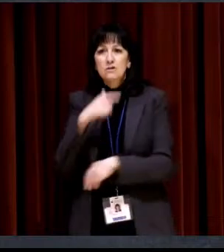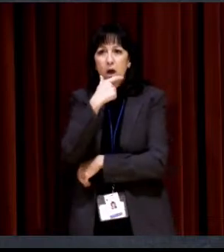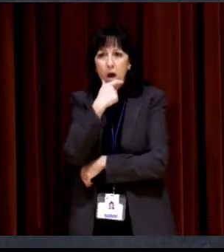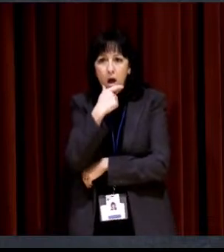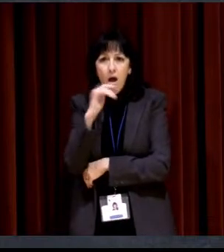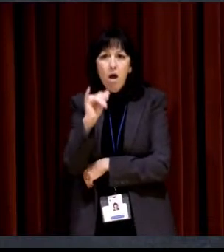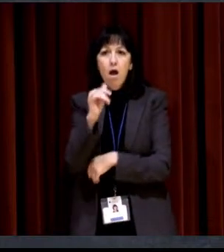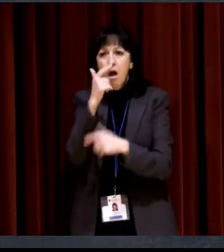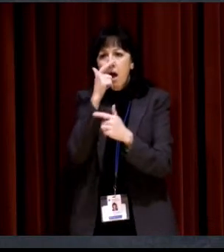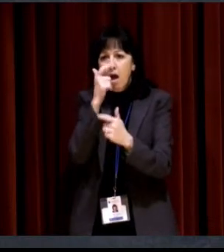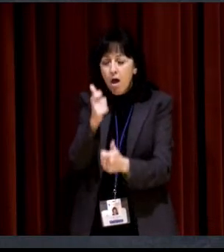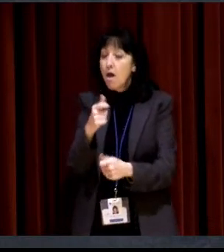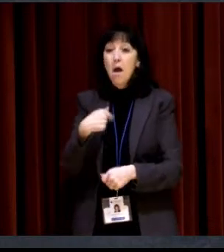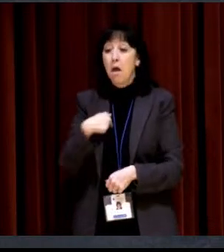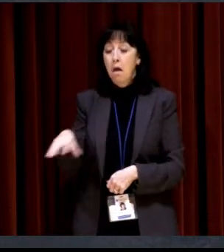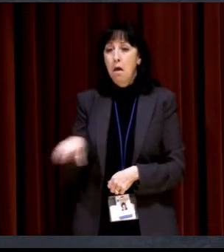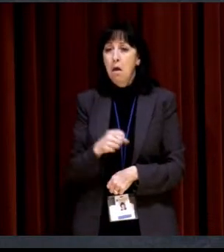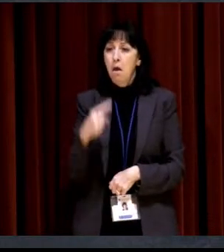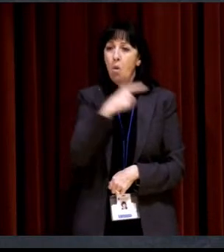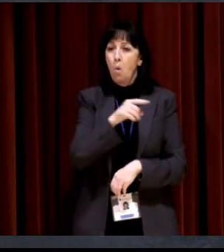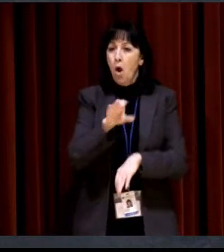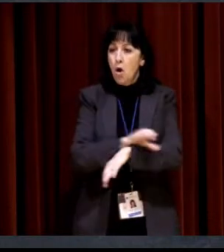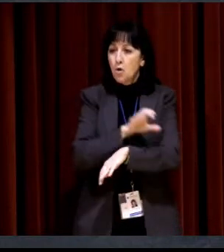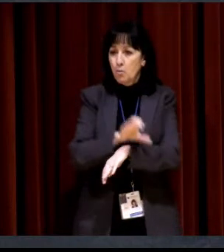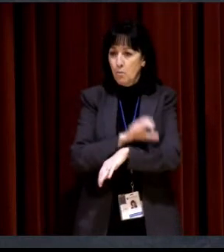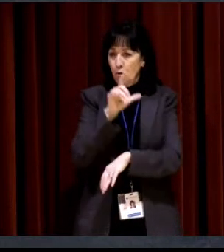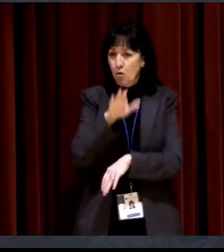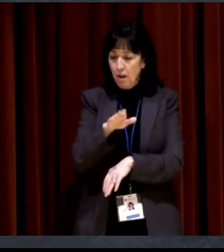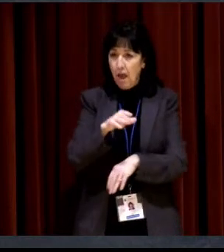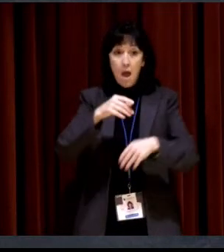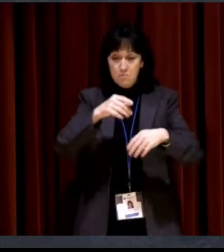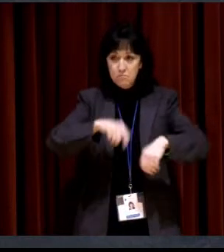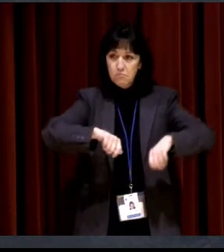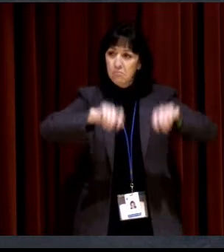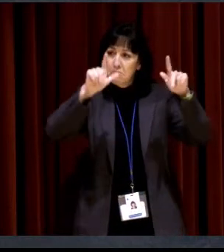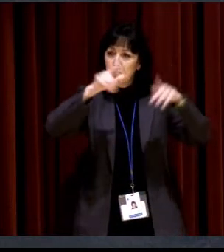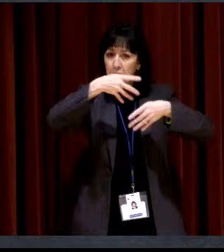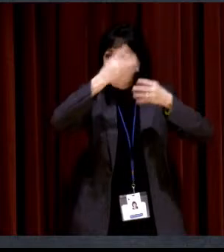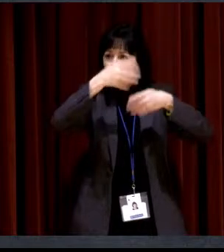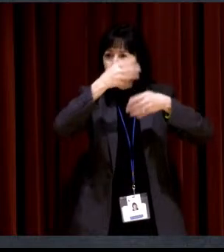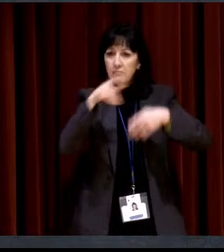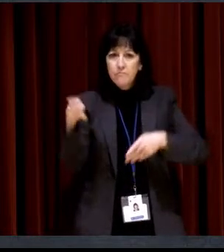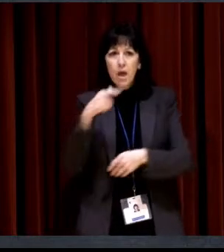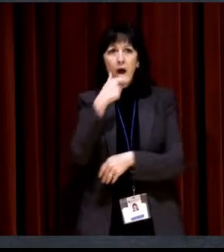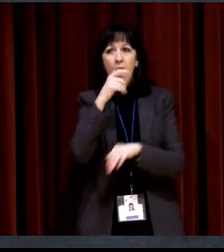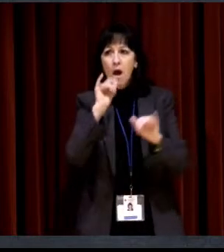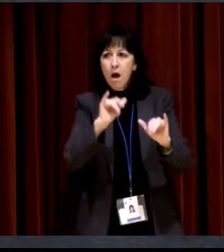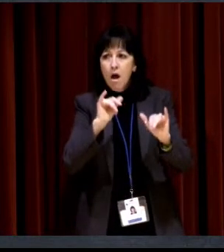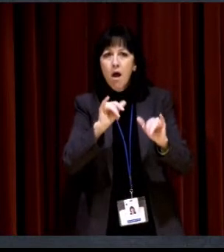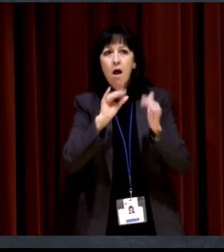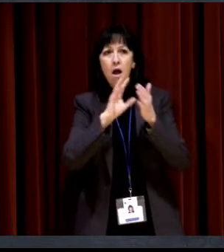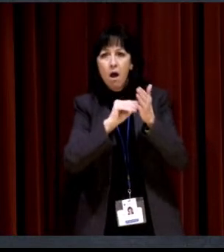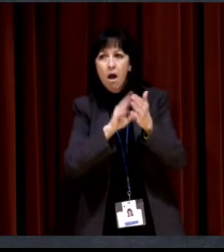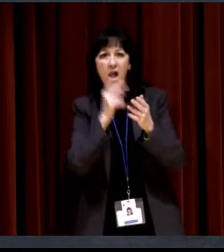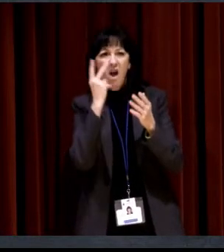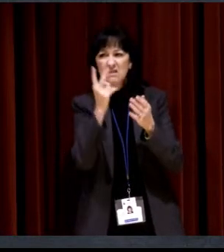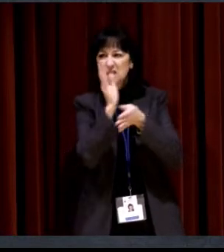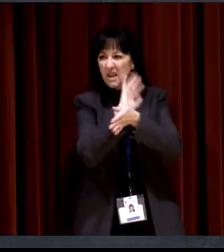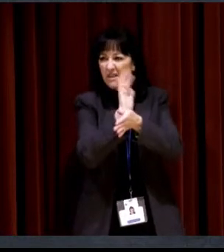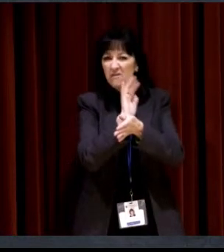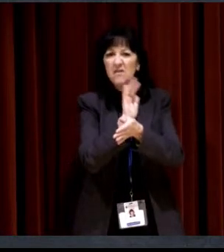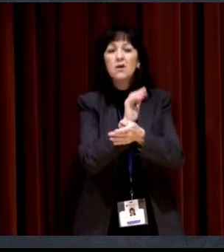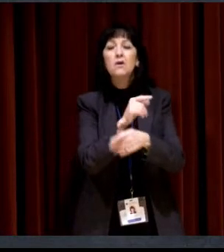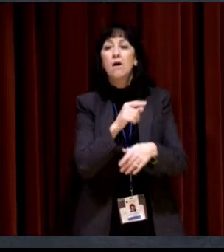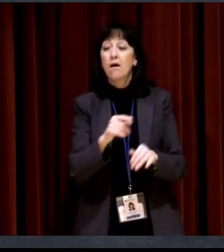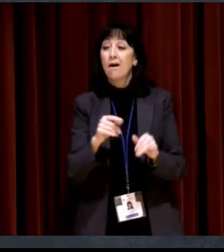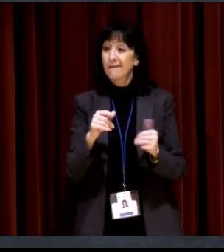computer lab. We did a whole thing about the Terracotta Warriors. And then we found out we were going to the Franklin